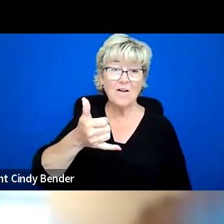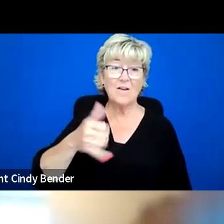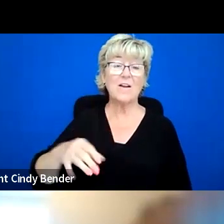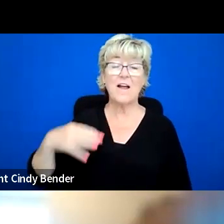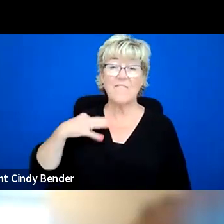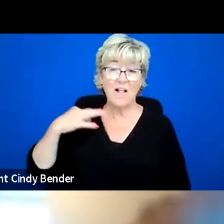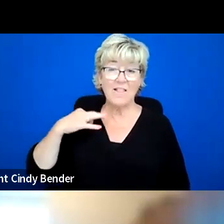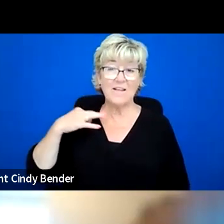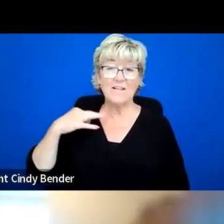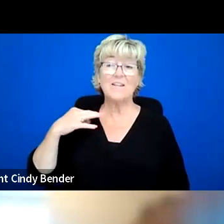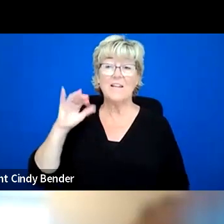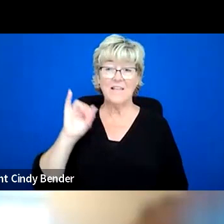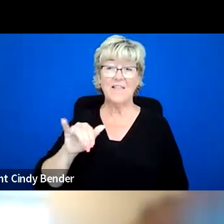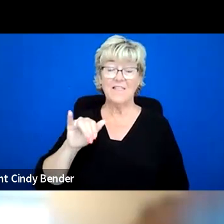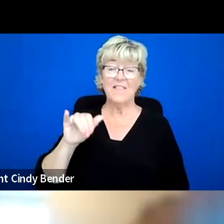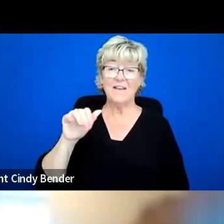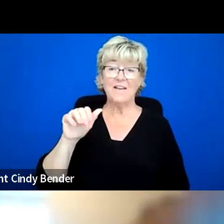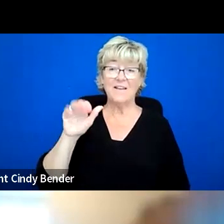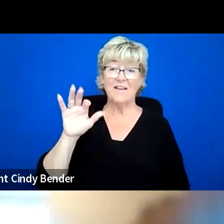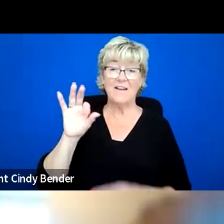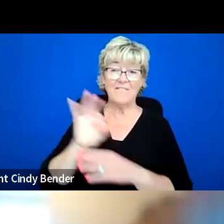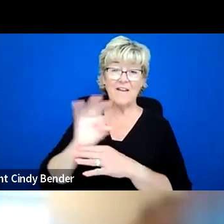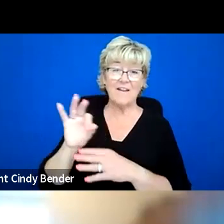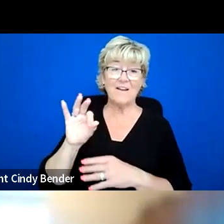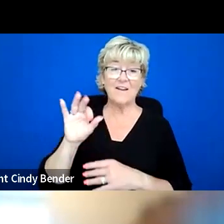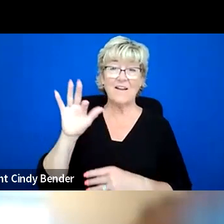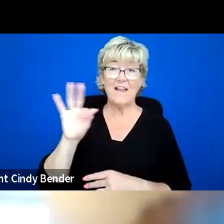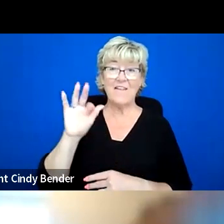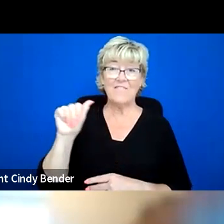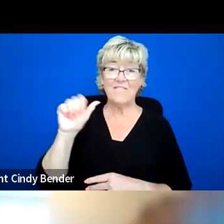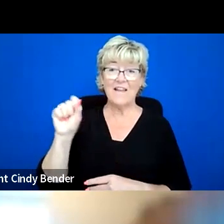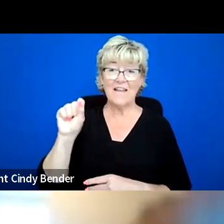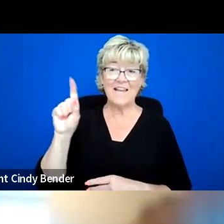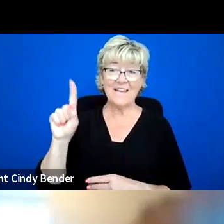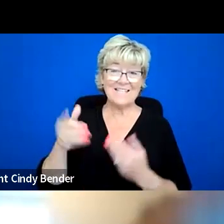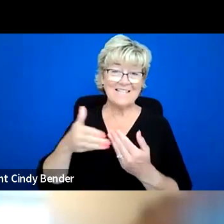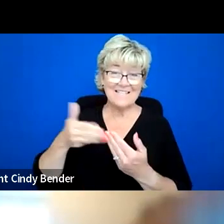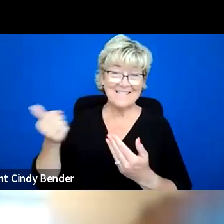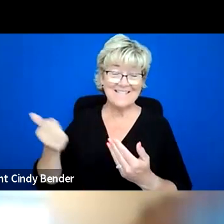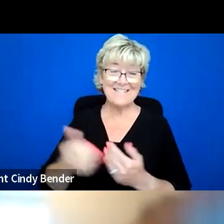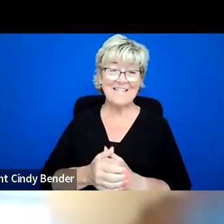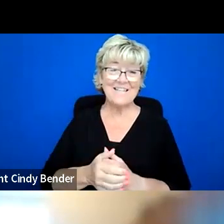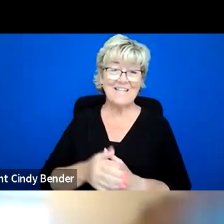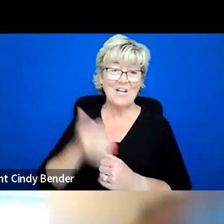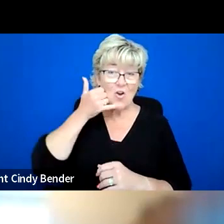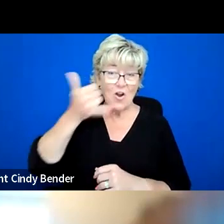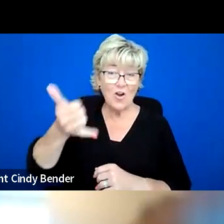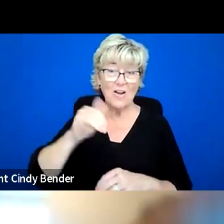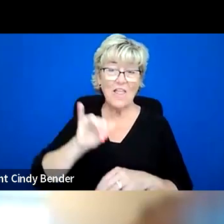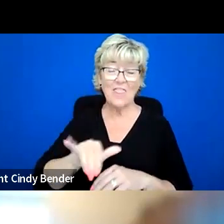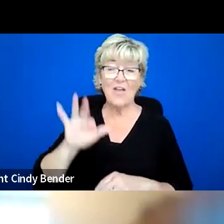the Functional Assessment Service Team. And I'm going to use the acronym FAST a lot. It's just easier to say. So calling in those